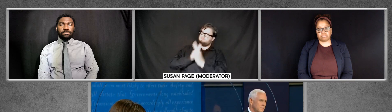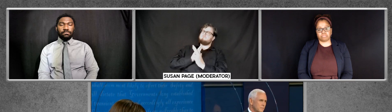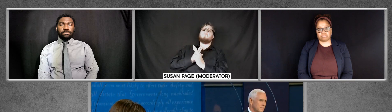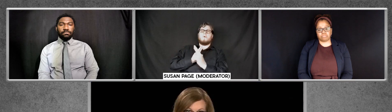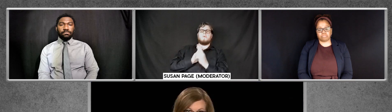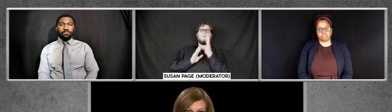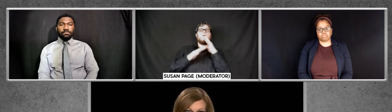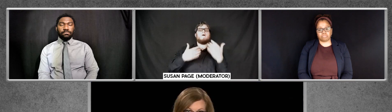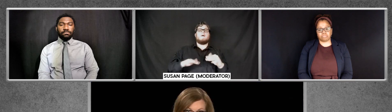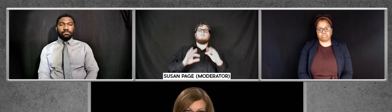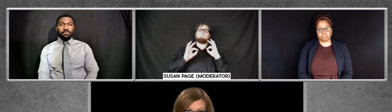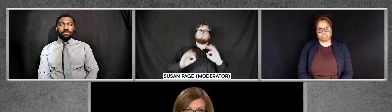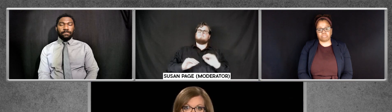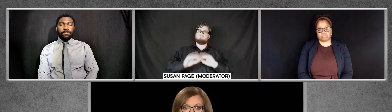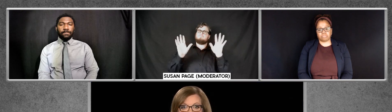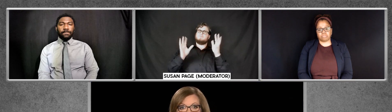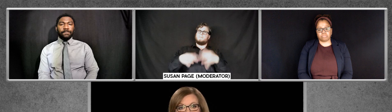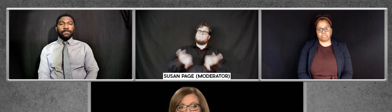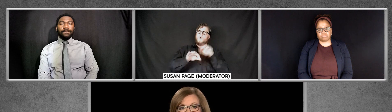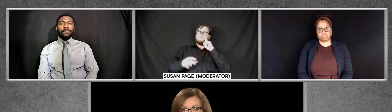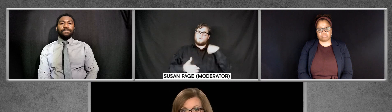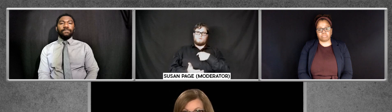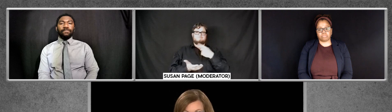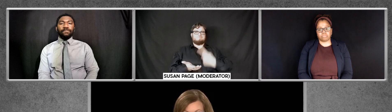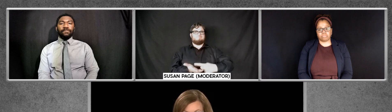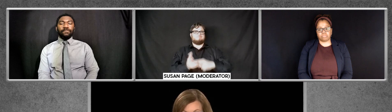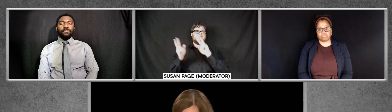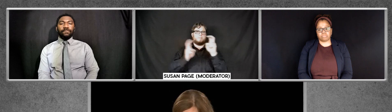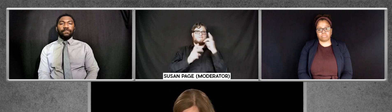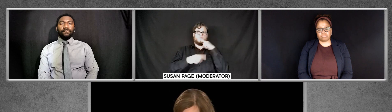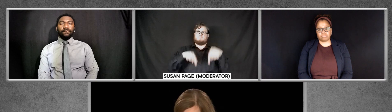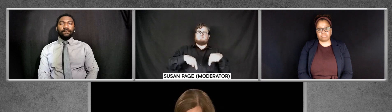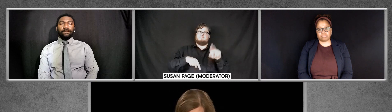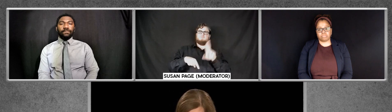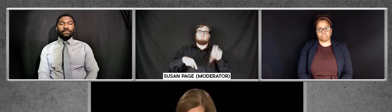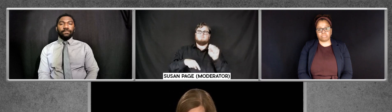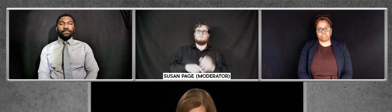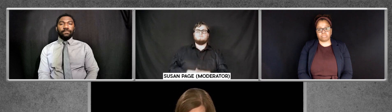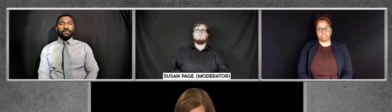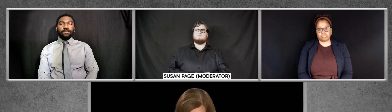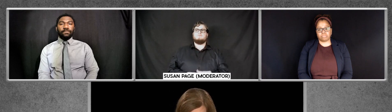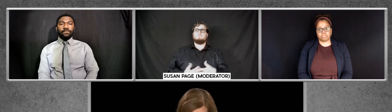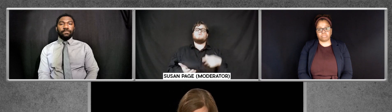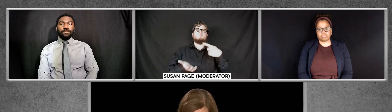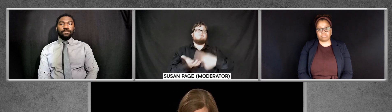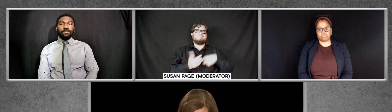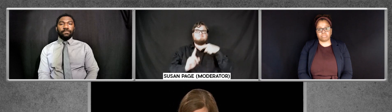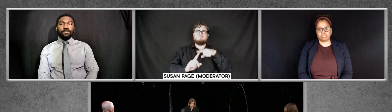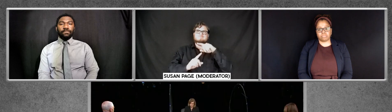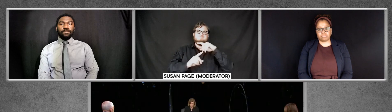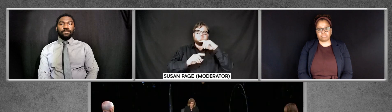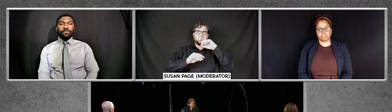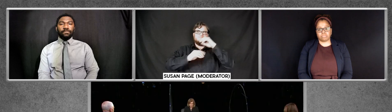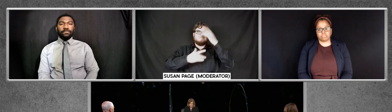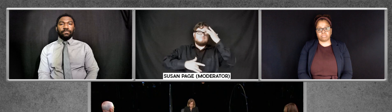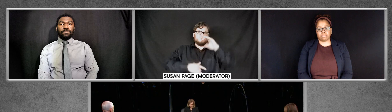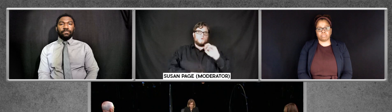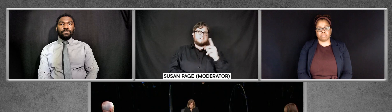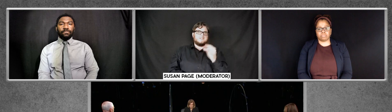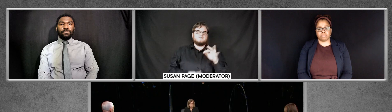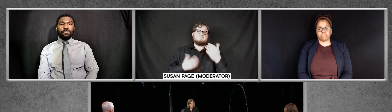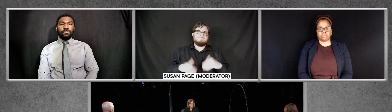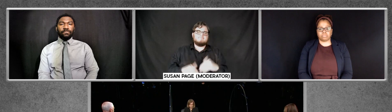nation. Let's begin with the ongoing pandemic that has cost our country so much.